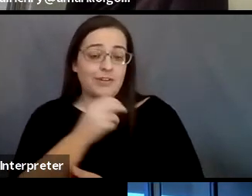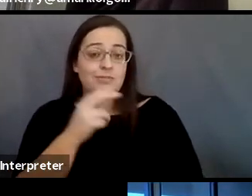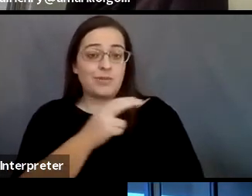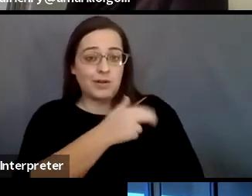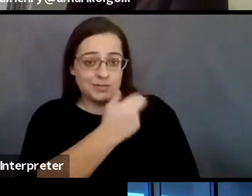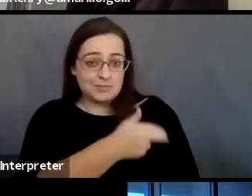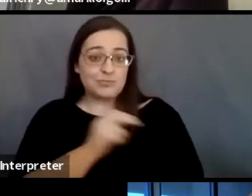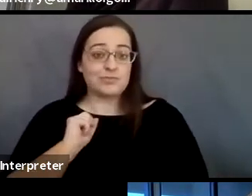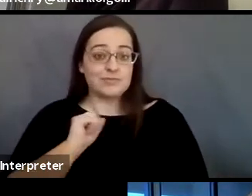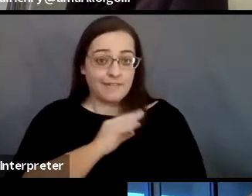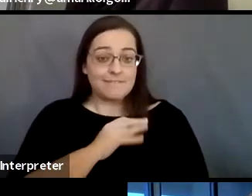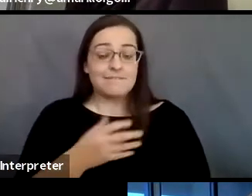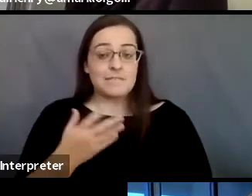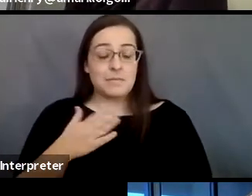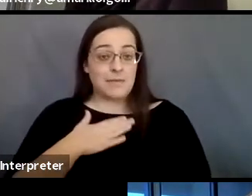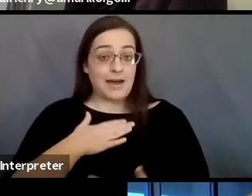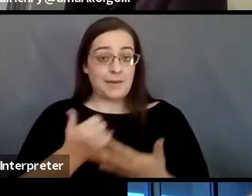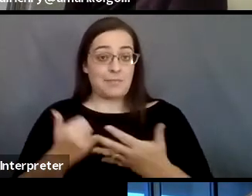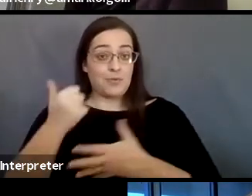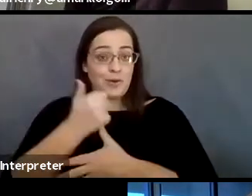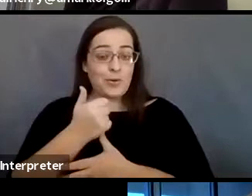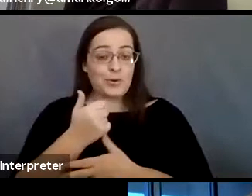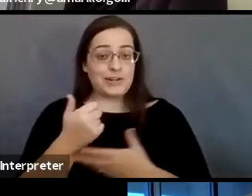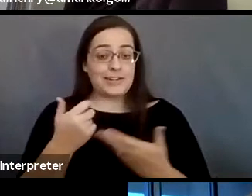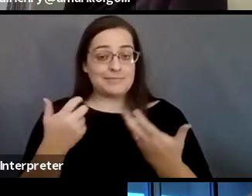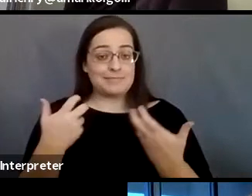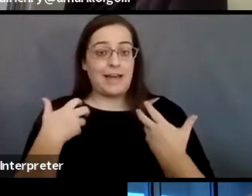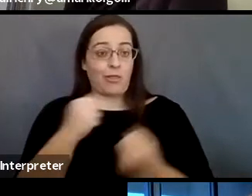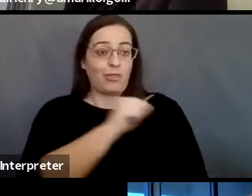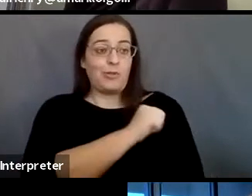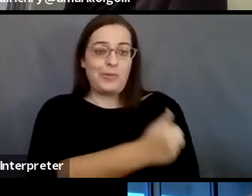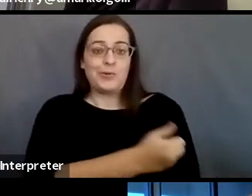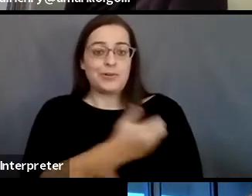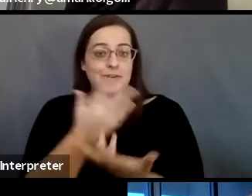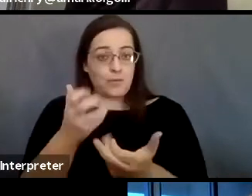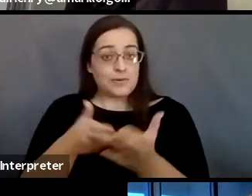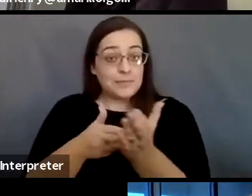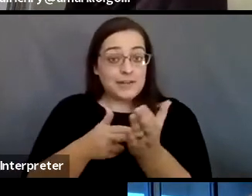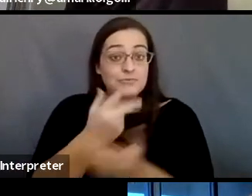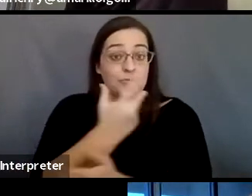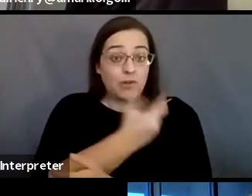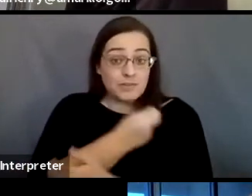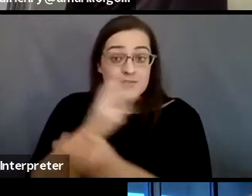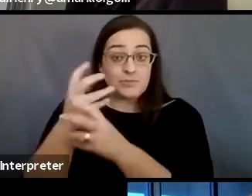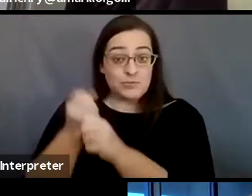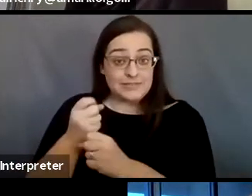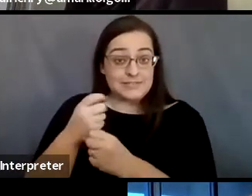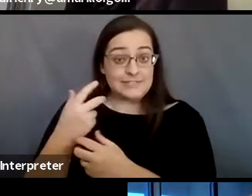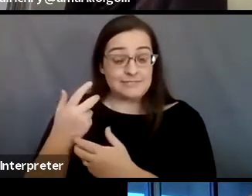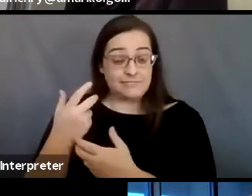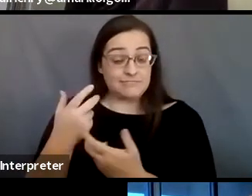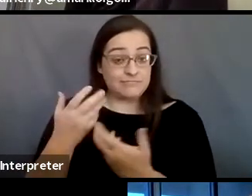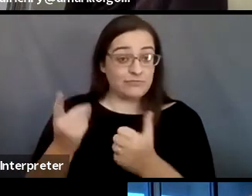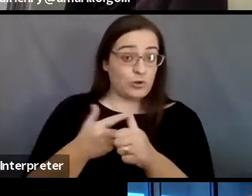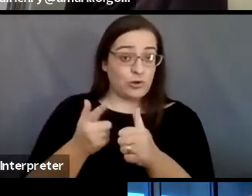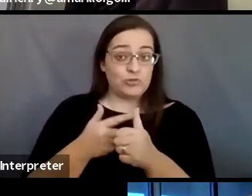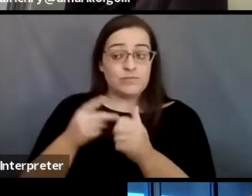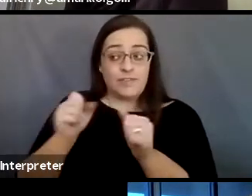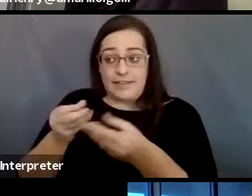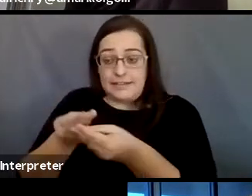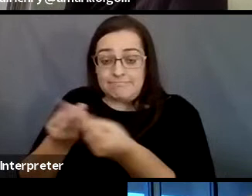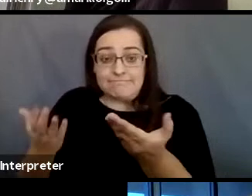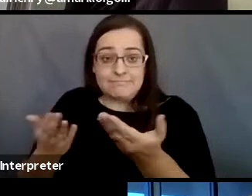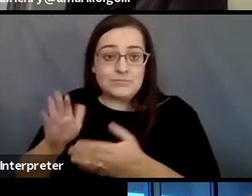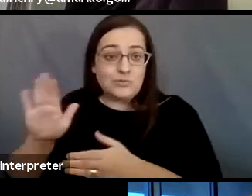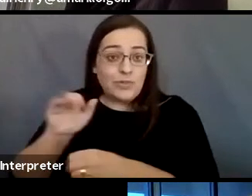my priority as a health authority is to make sure that the hospitals receive that vaccine first to be dispensed to those